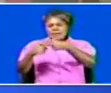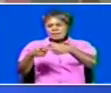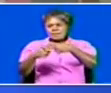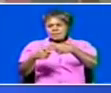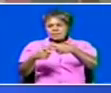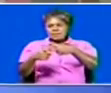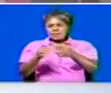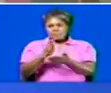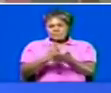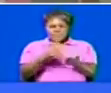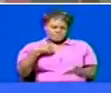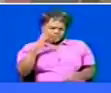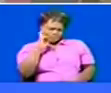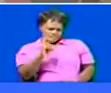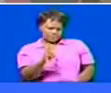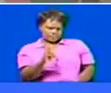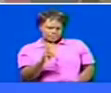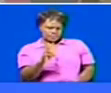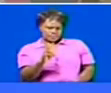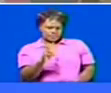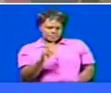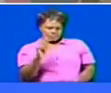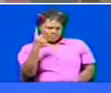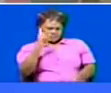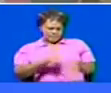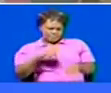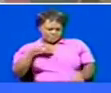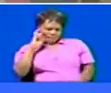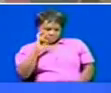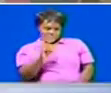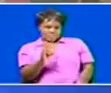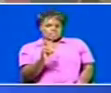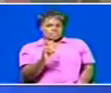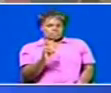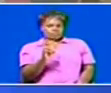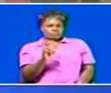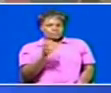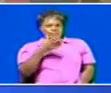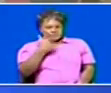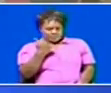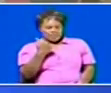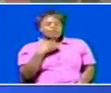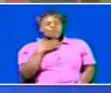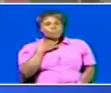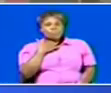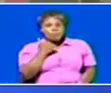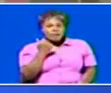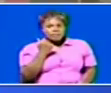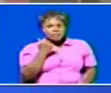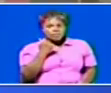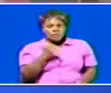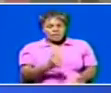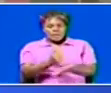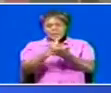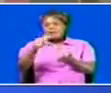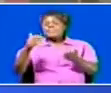Some of the ploughs I saw there, I've seen for the first time. So we need to also see, we're going to tusaidia